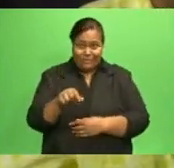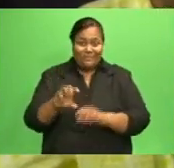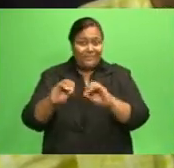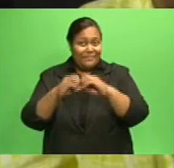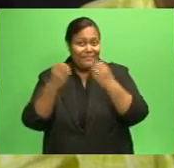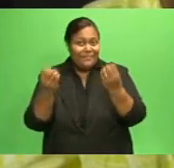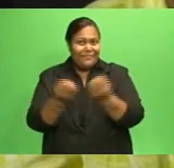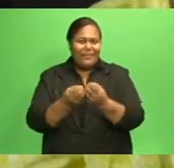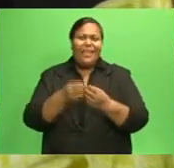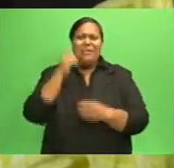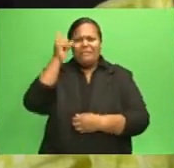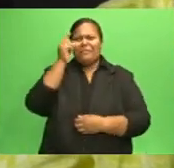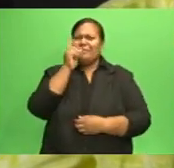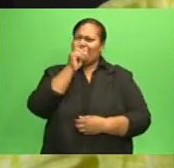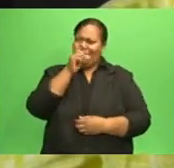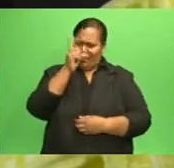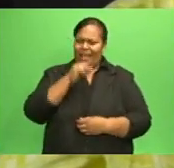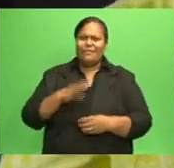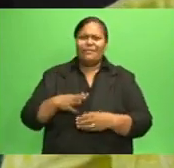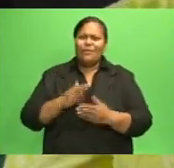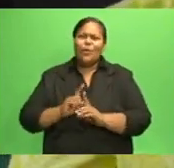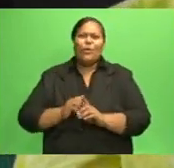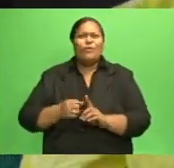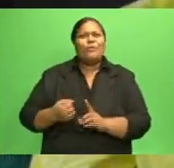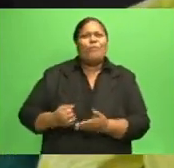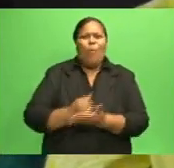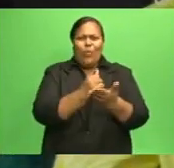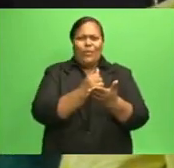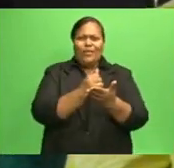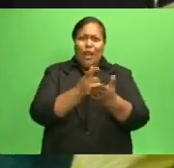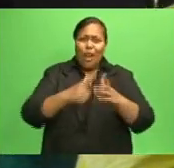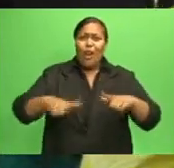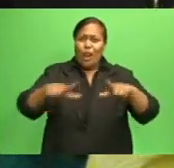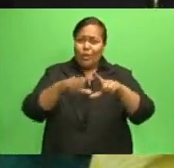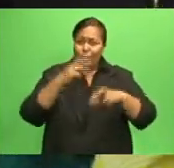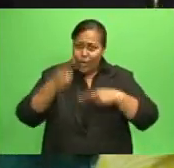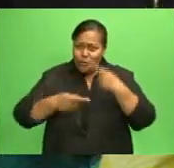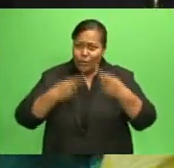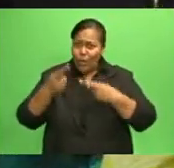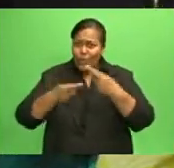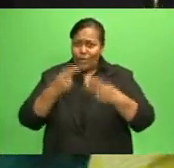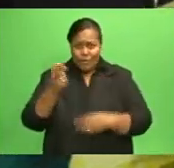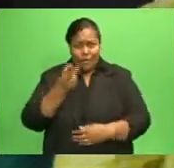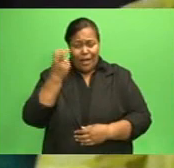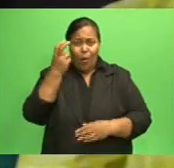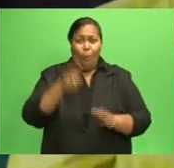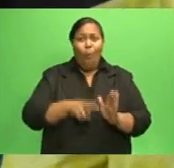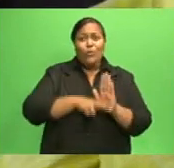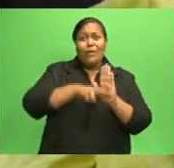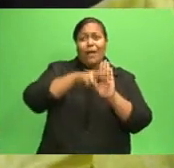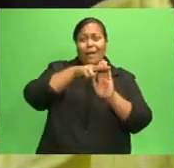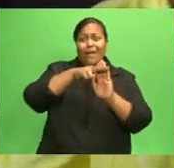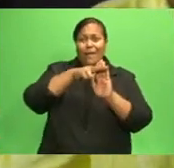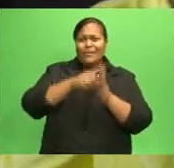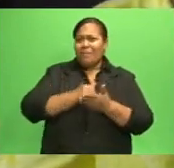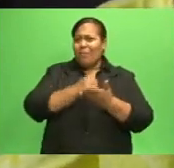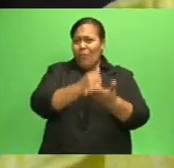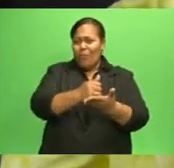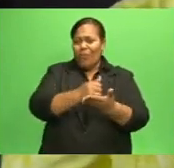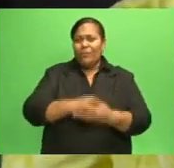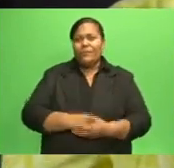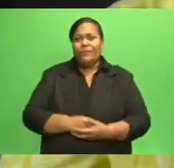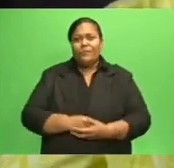behind local restaurants, tour operators, and hotels to